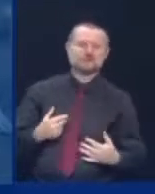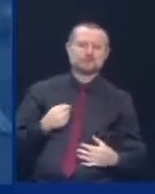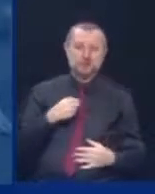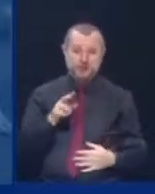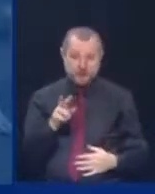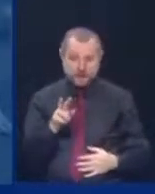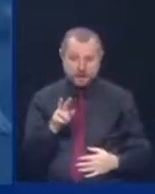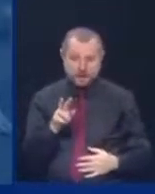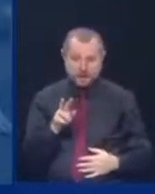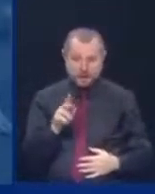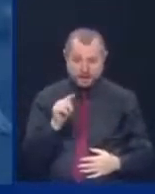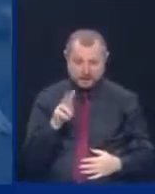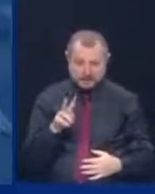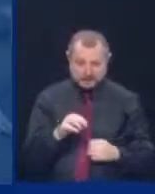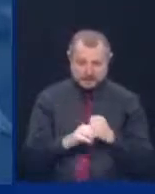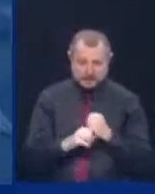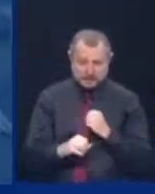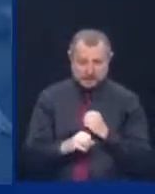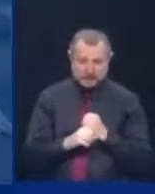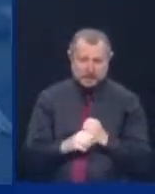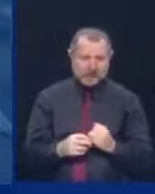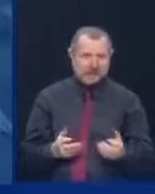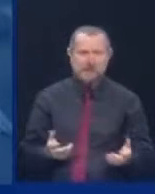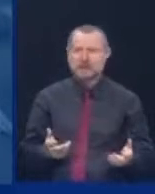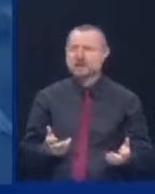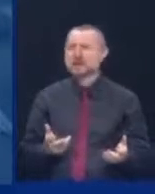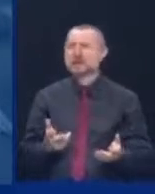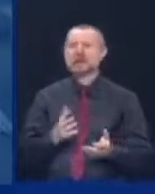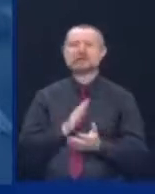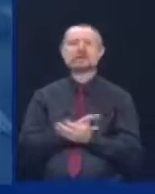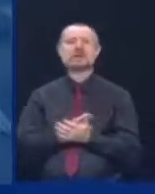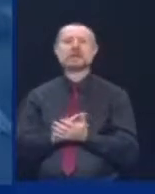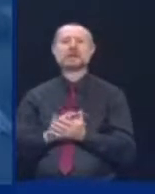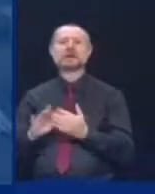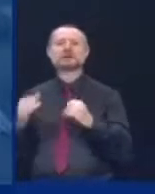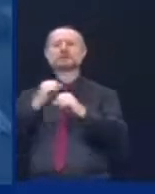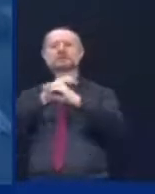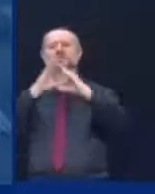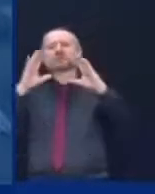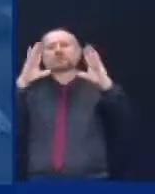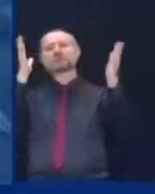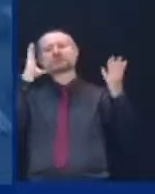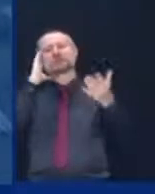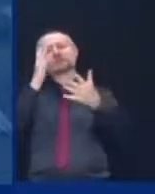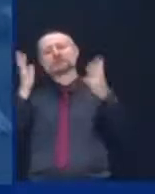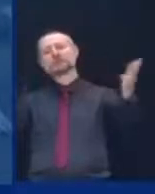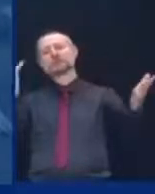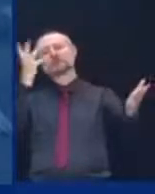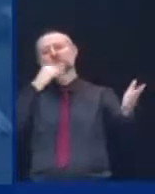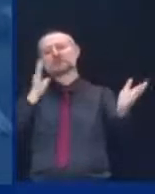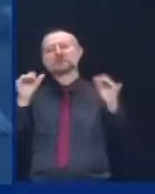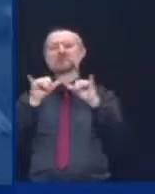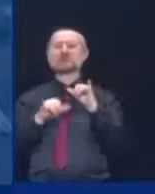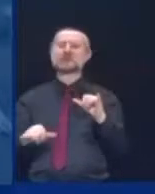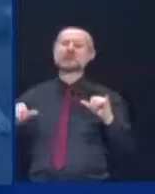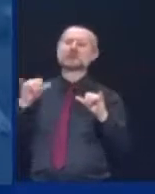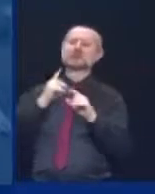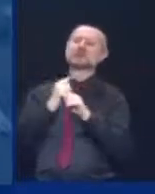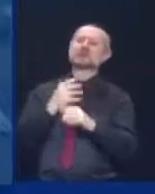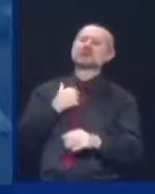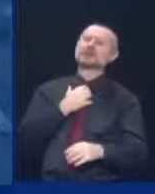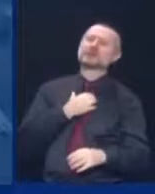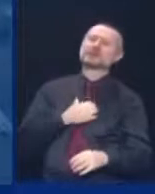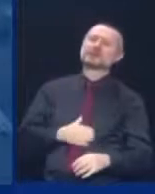Yeah. All beautiful pictures of Thanksgiving in the storybook setting, the way we wish it could